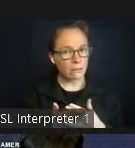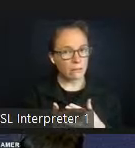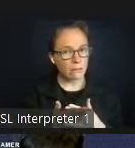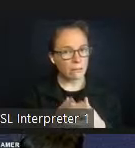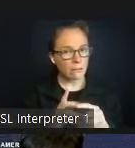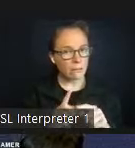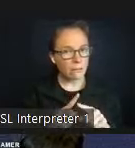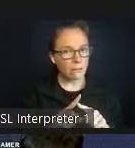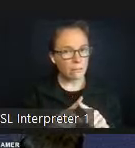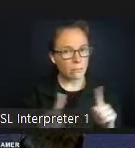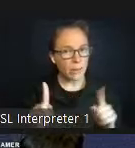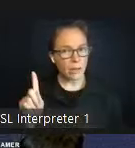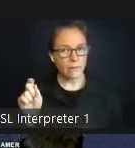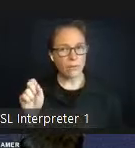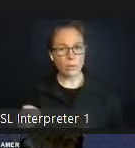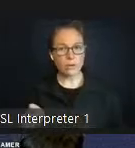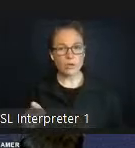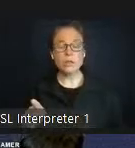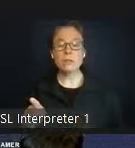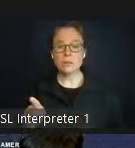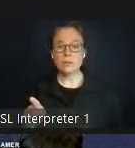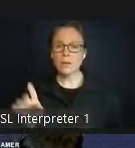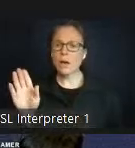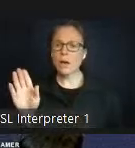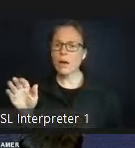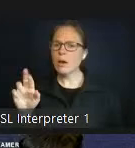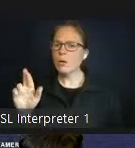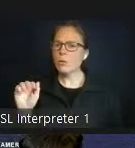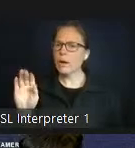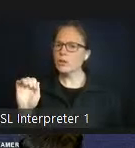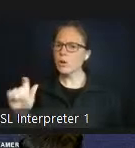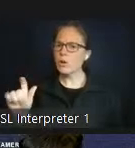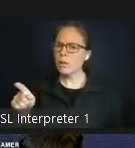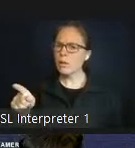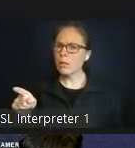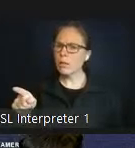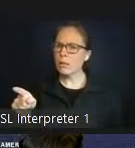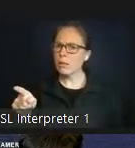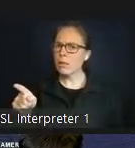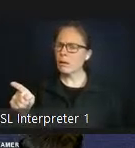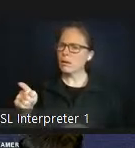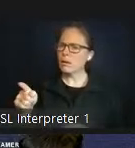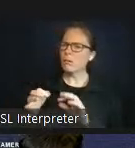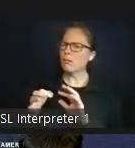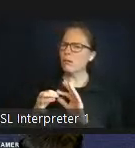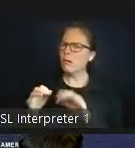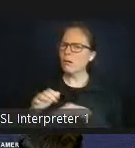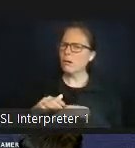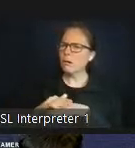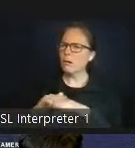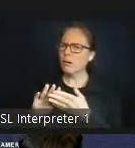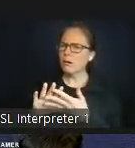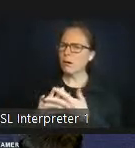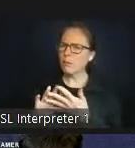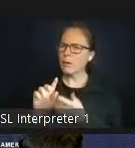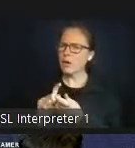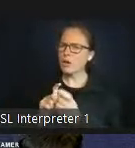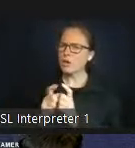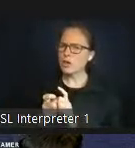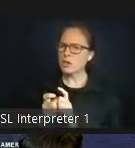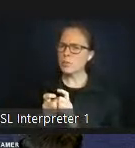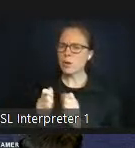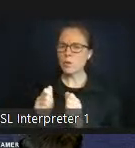Yes, sir. This is Roy. Hey, Rachel, you alluded to the fact that there were some adjustments between funds, and I get